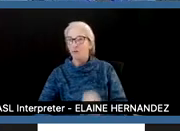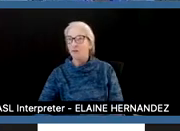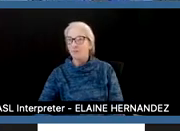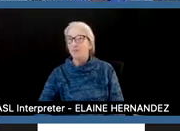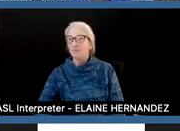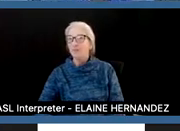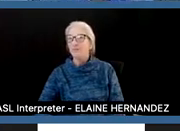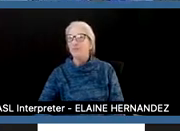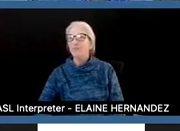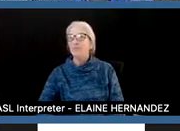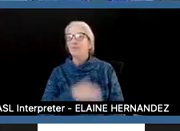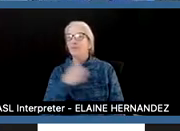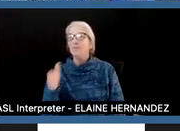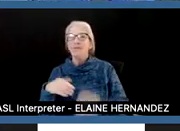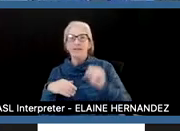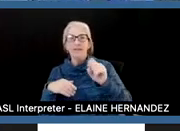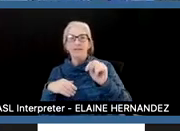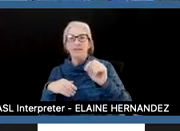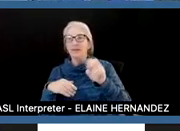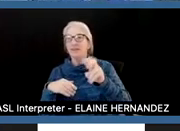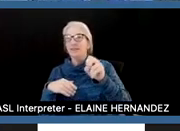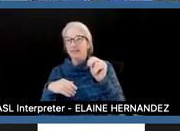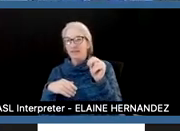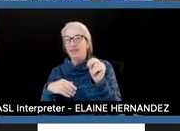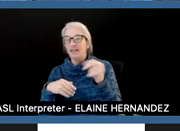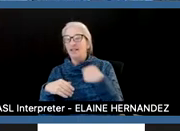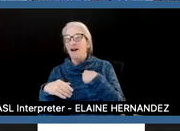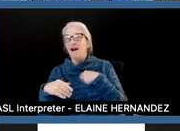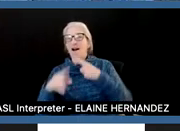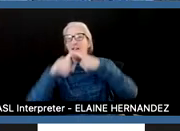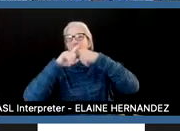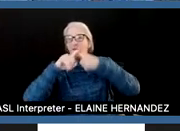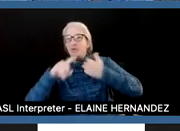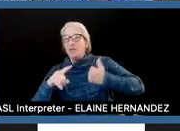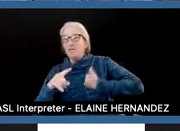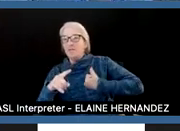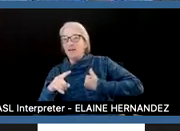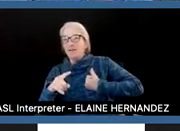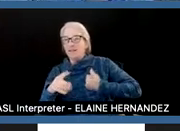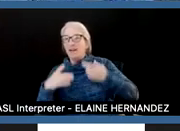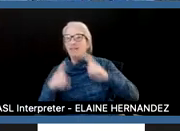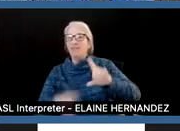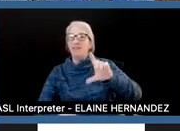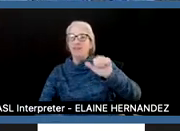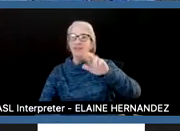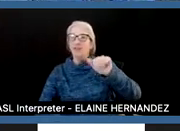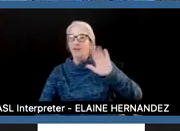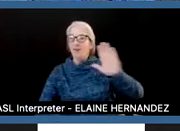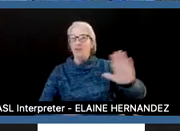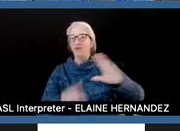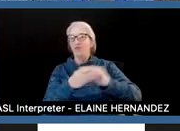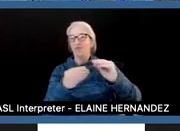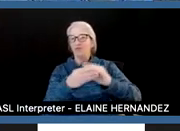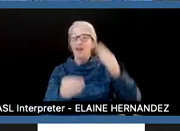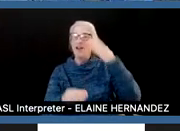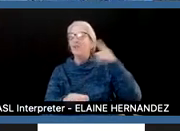Sorry, I had myself muted during Laura's presentation because I knew she was going to talk for a while, and now it's my turn to talk for a